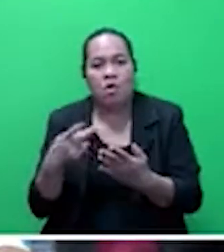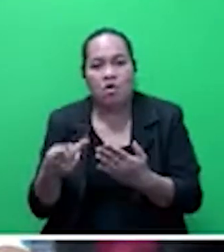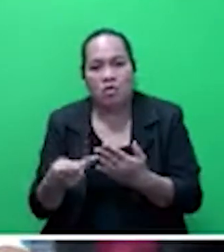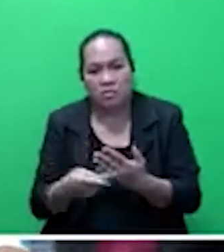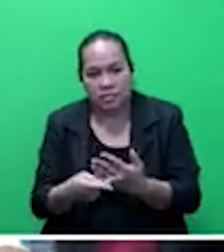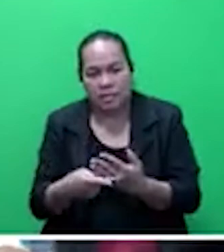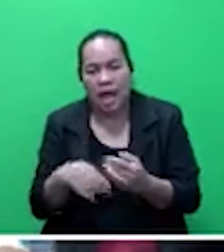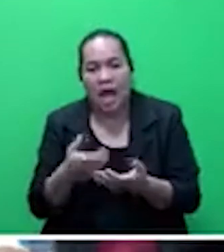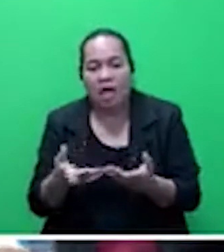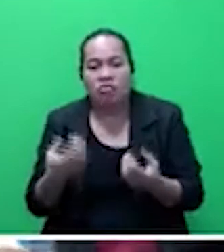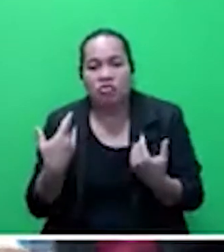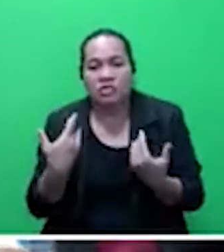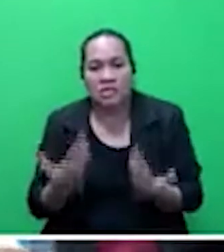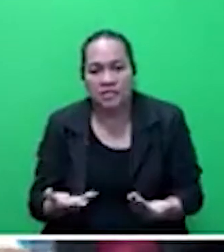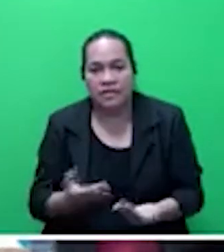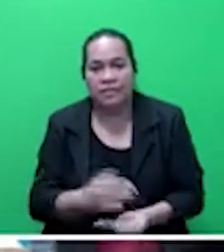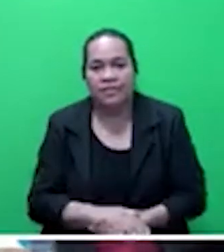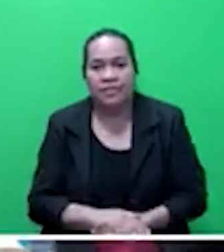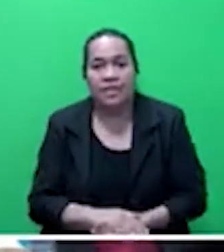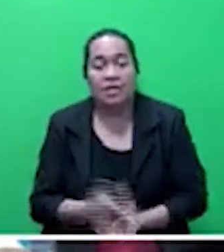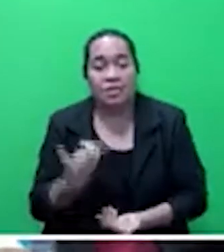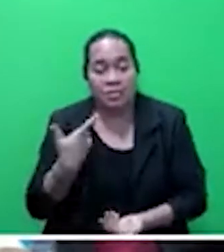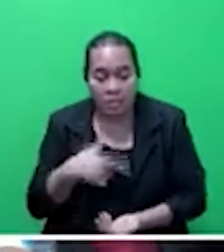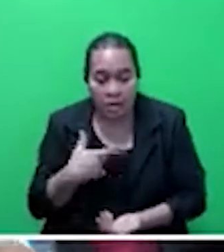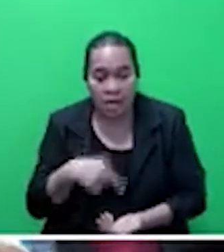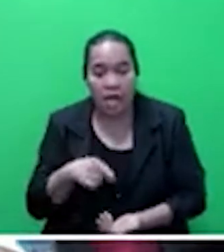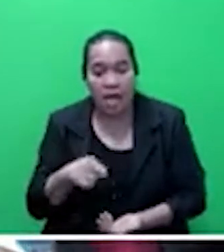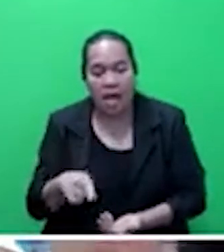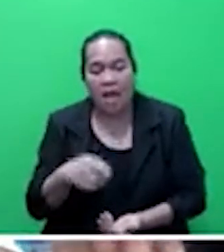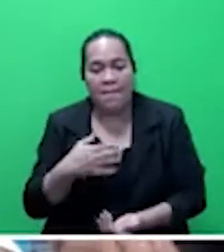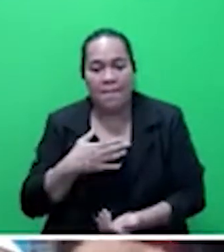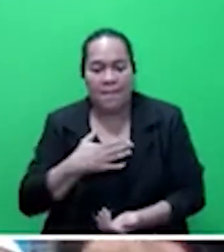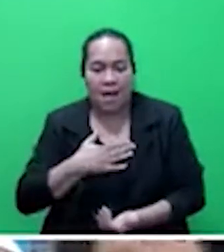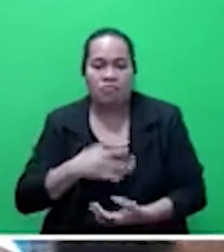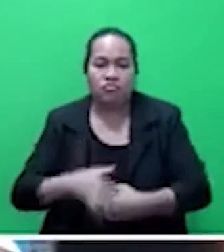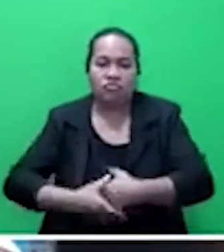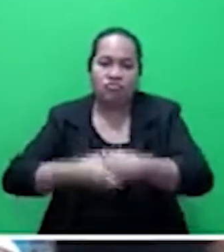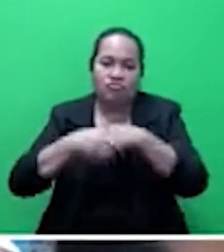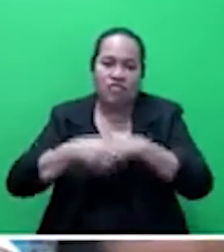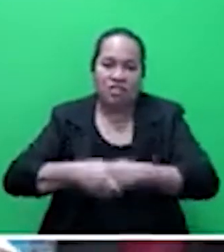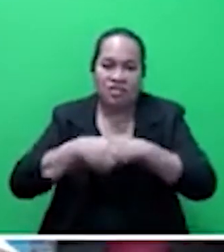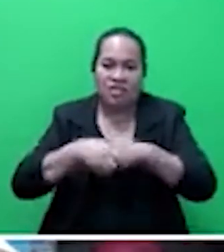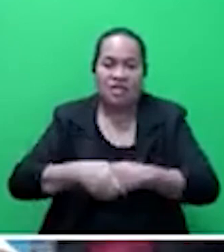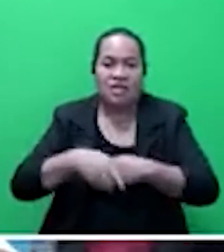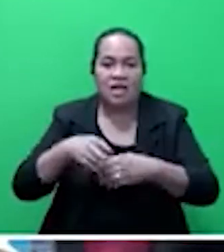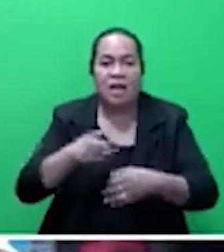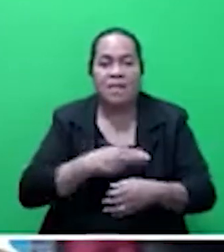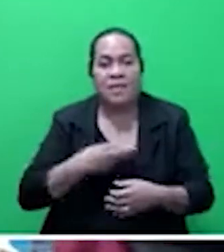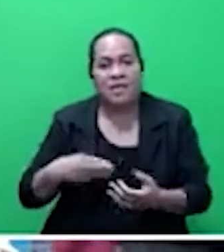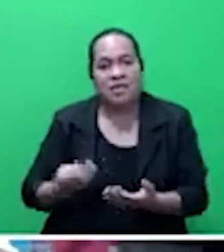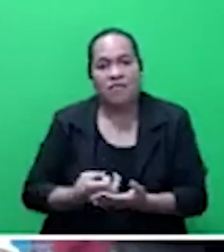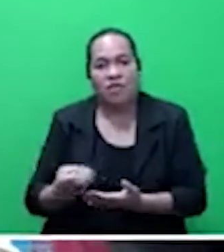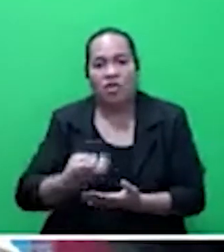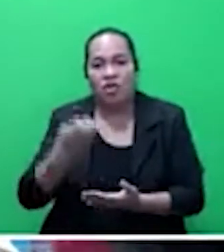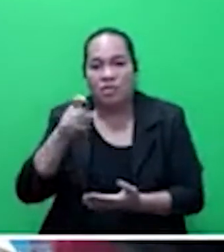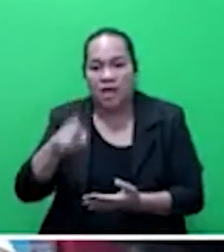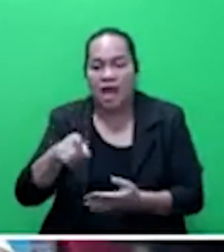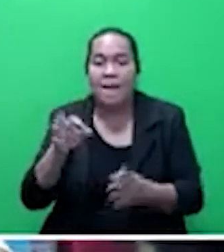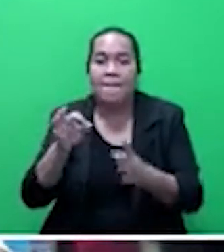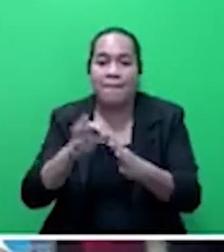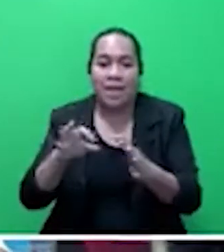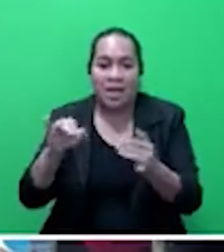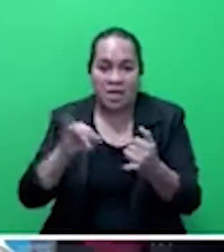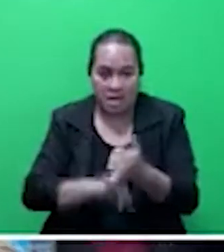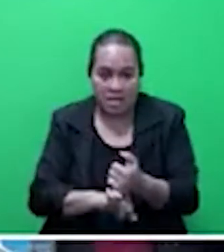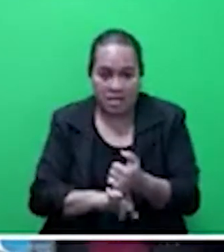delivery. Therefore, Mr. Speaker, I convey my congratulations to the Honourable Minister of Economy and his Permanent Secretary, Mr. Sri